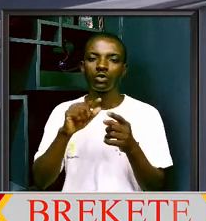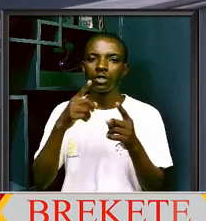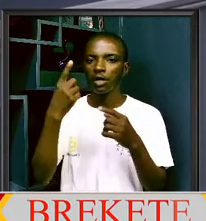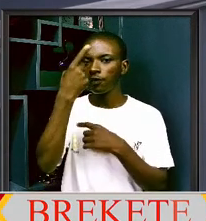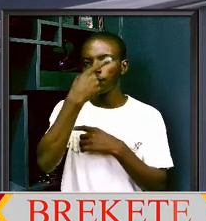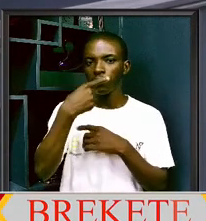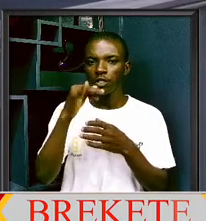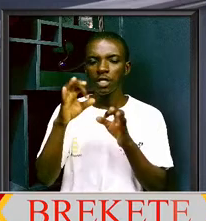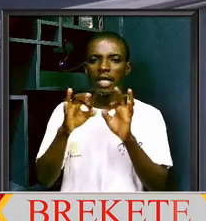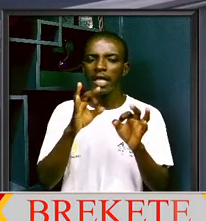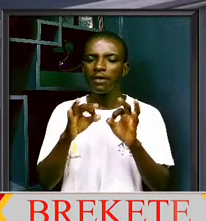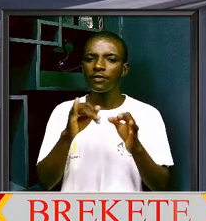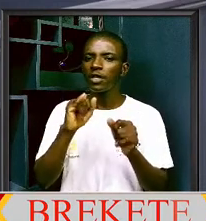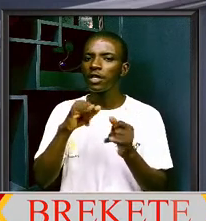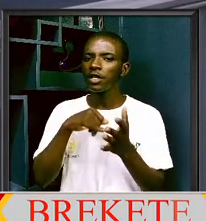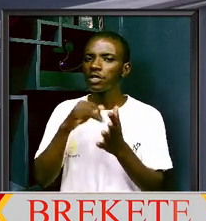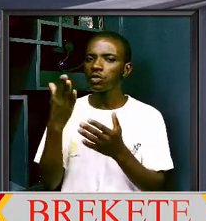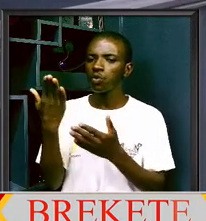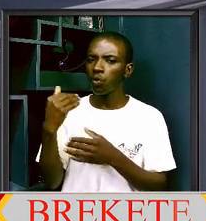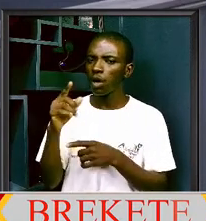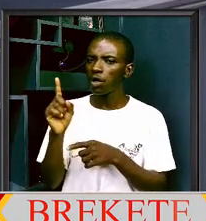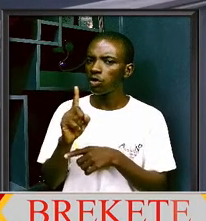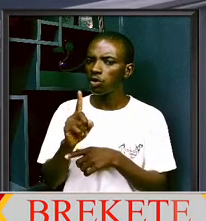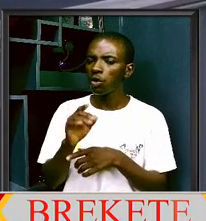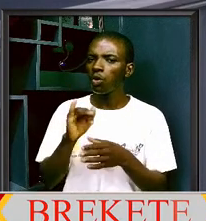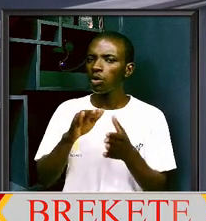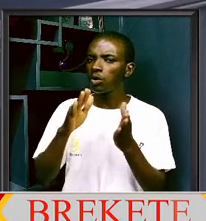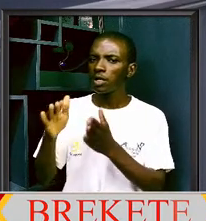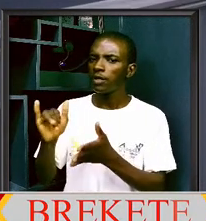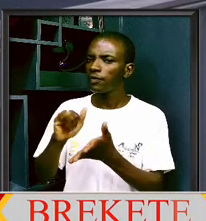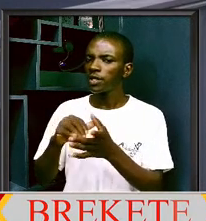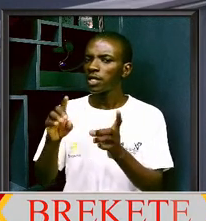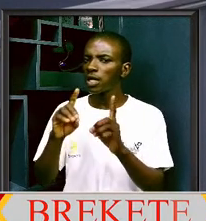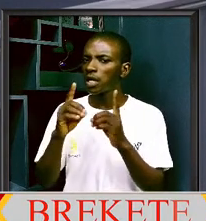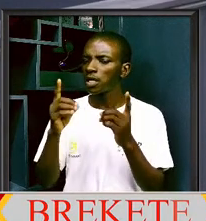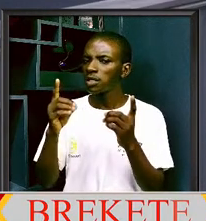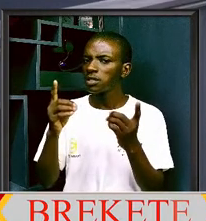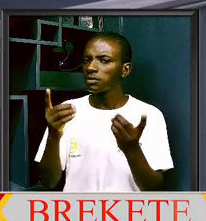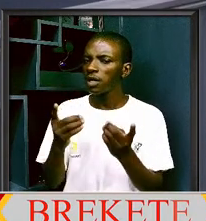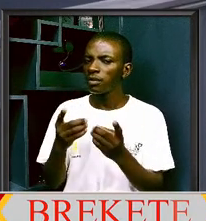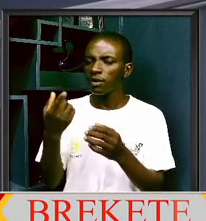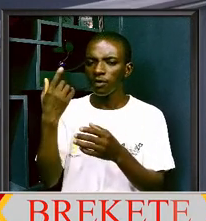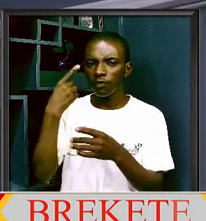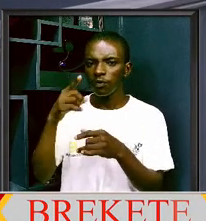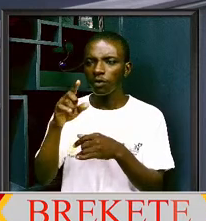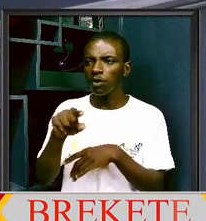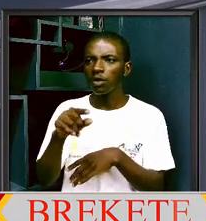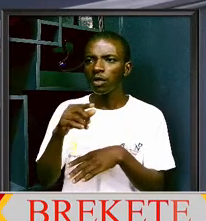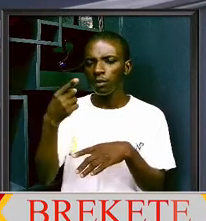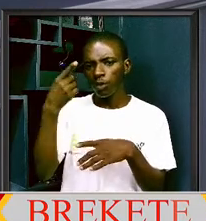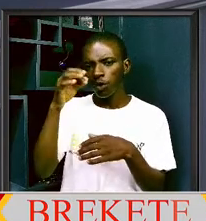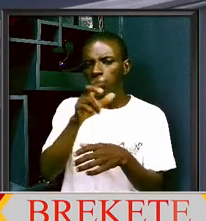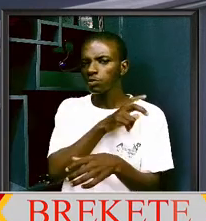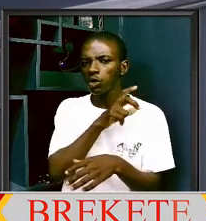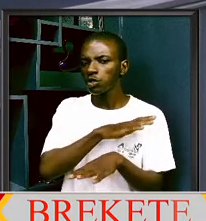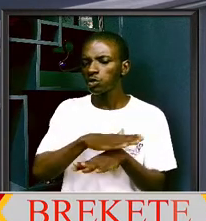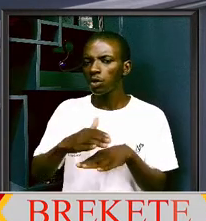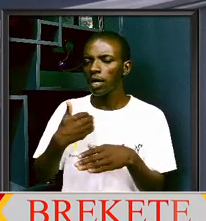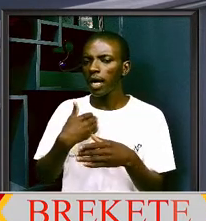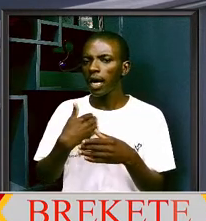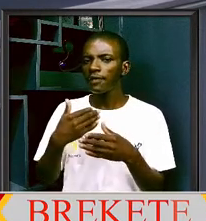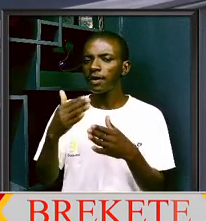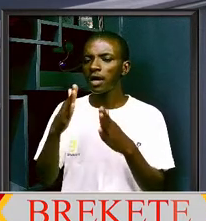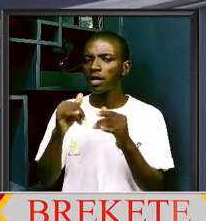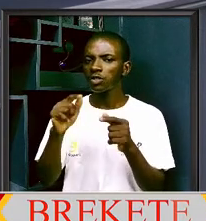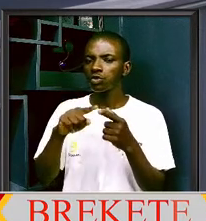their face said if it is where you will you leave that apartment for anybody police has no how to give somebody wants